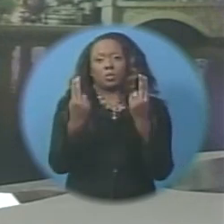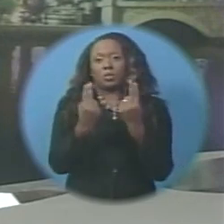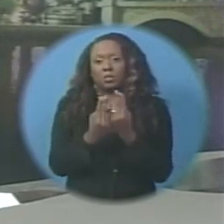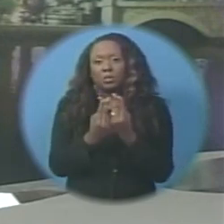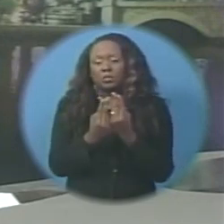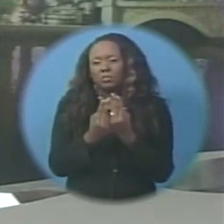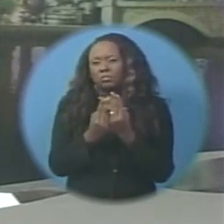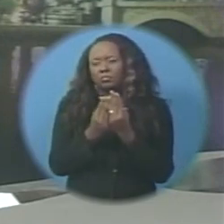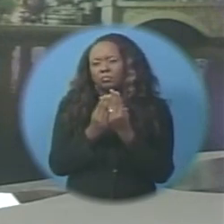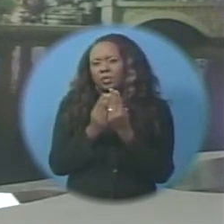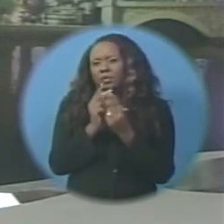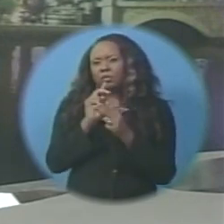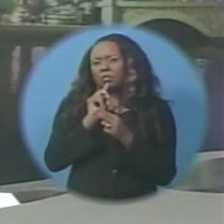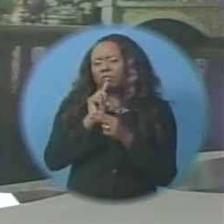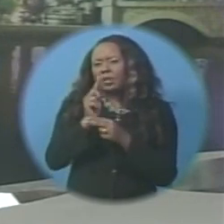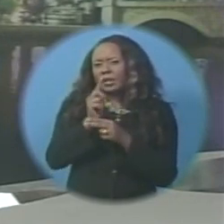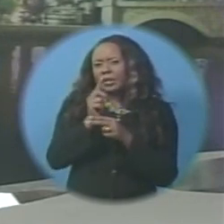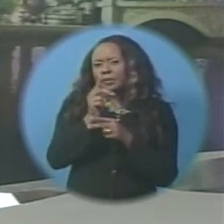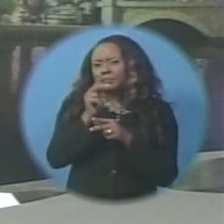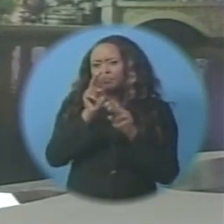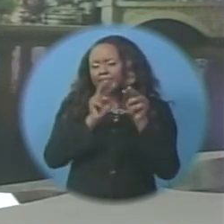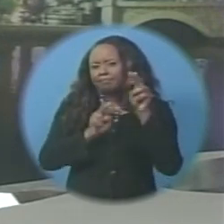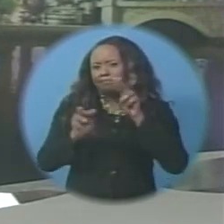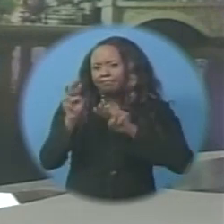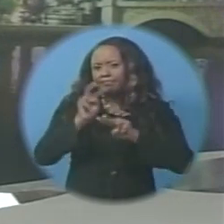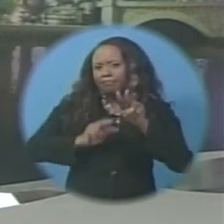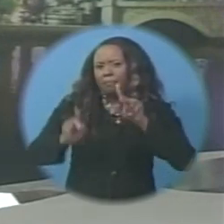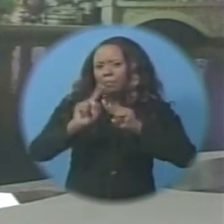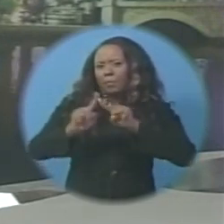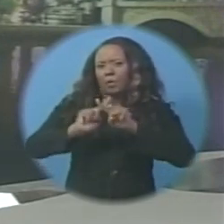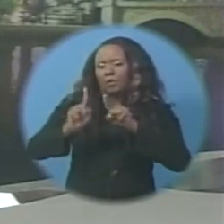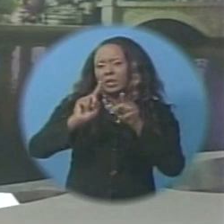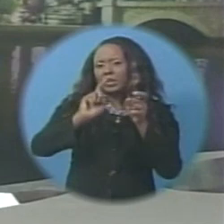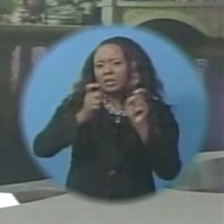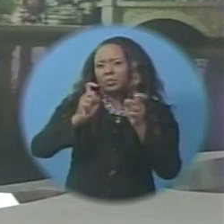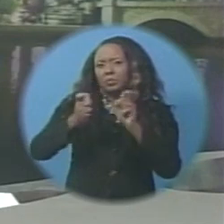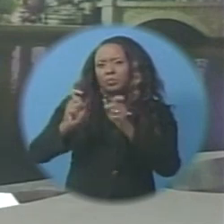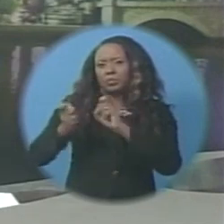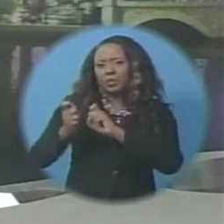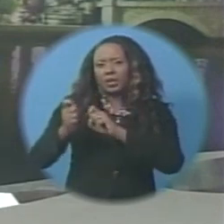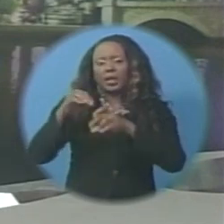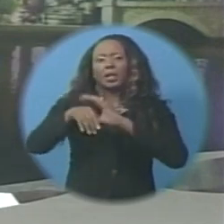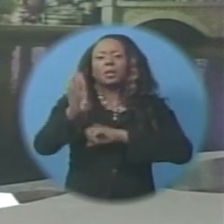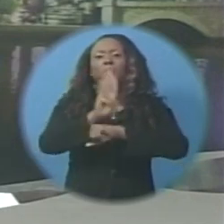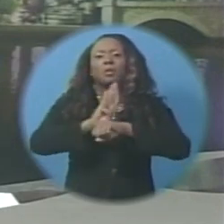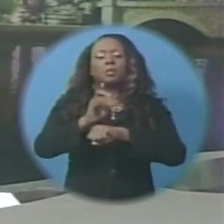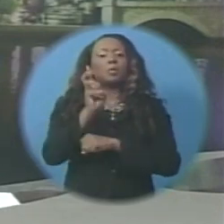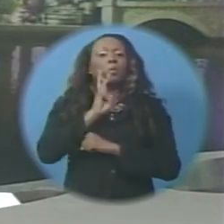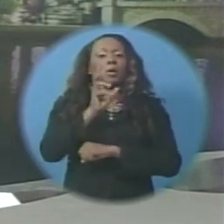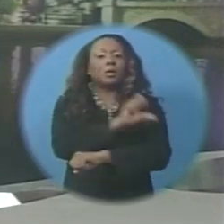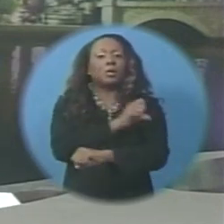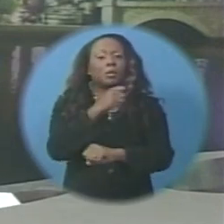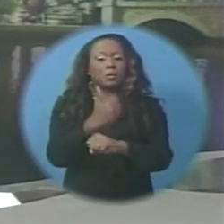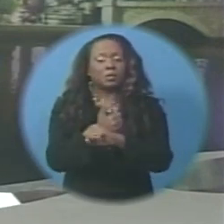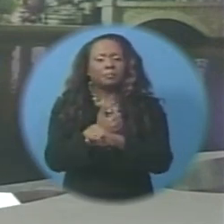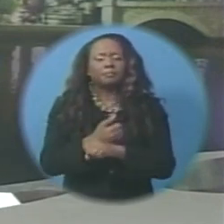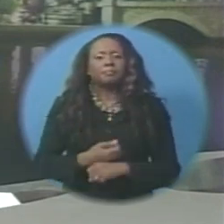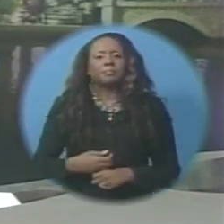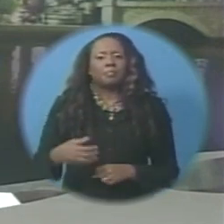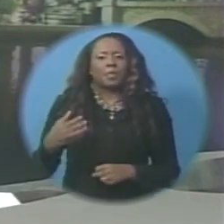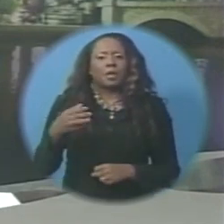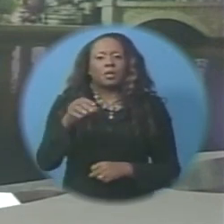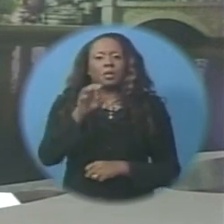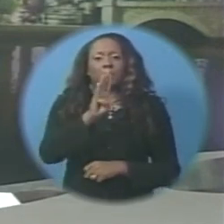keeping a close watch on recent management changes at the Barbados Water Authority. This from BWU General Secretary Tony